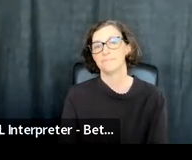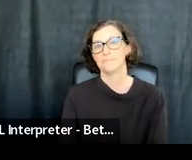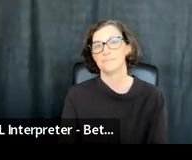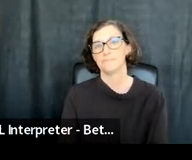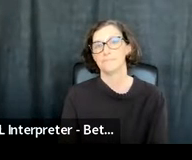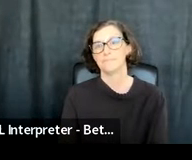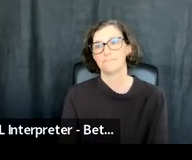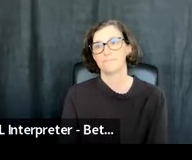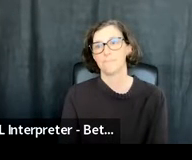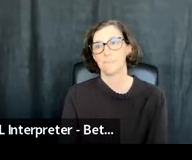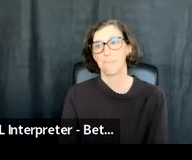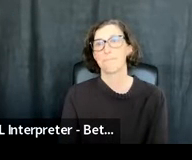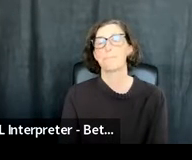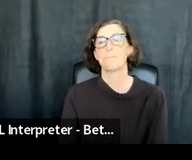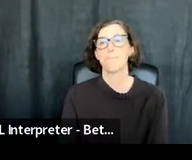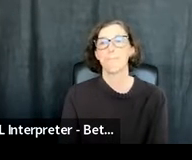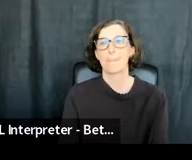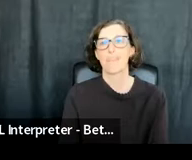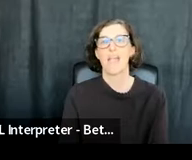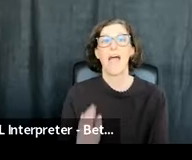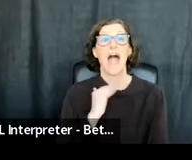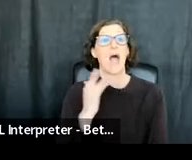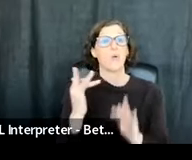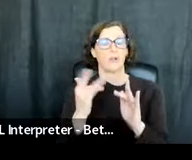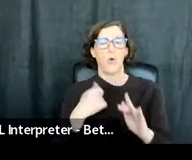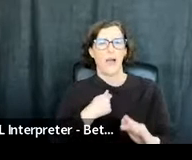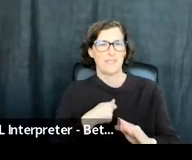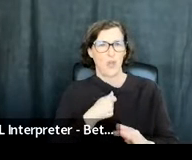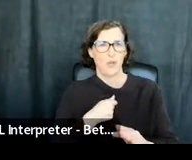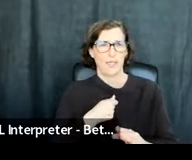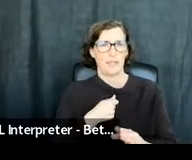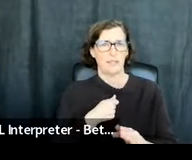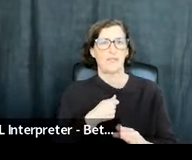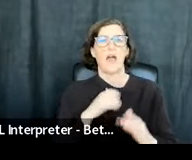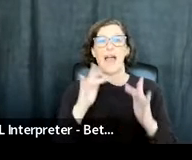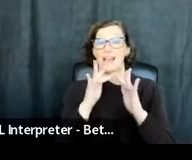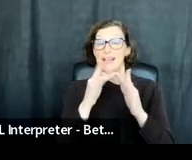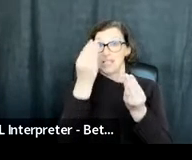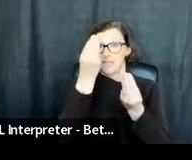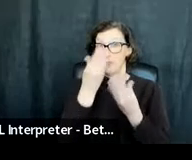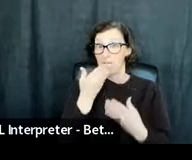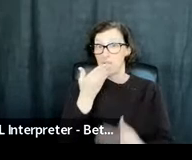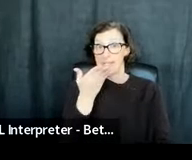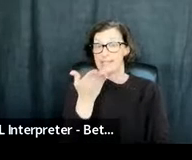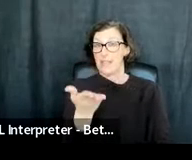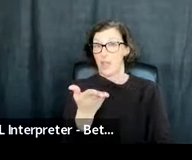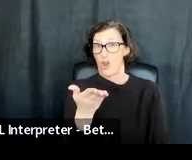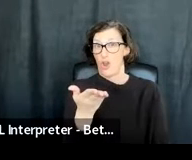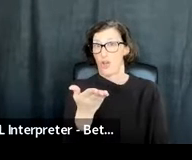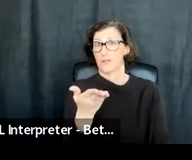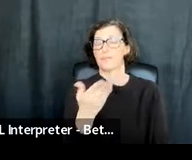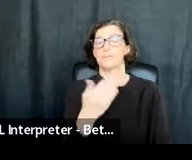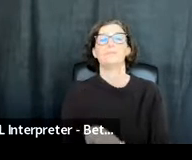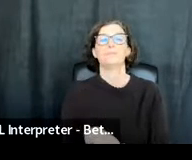Yeah, feel And free to share any Our scenarios. that contact you've had. information, I'm sorry, Jeff. No, Our go- contact information is on this last slide. Contact